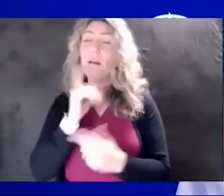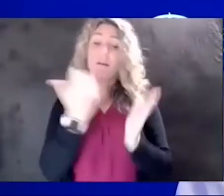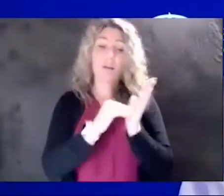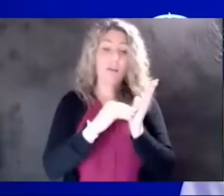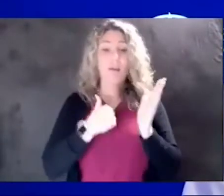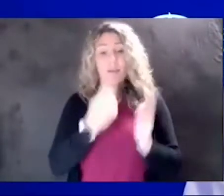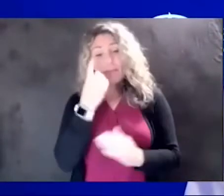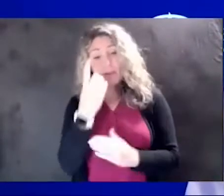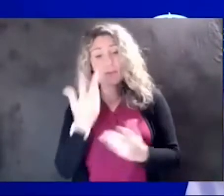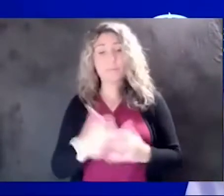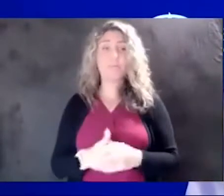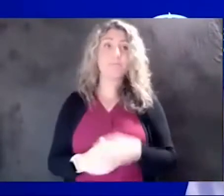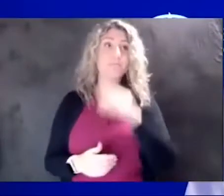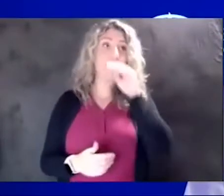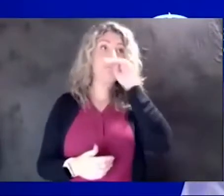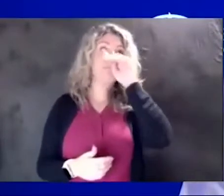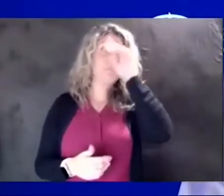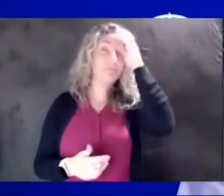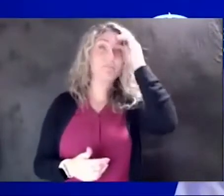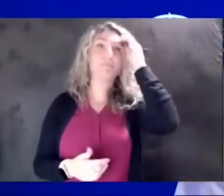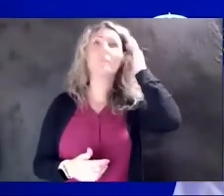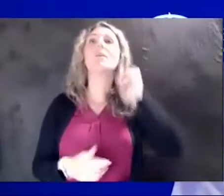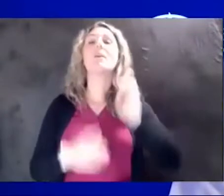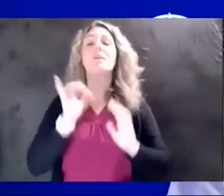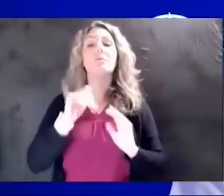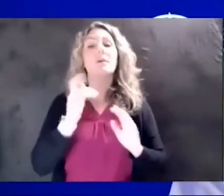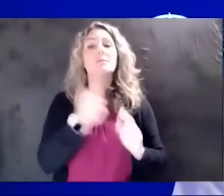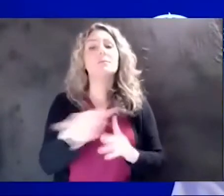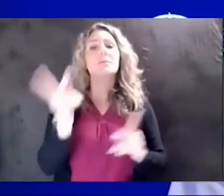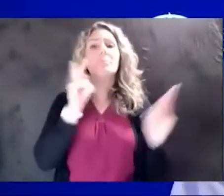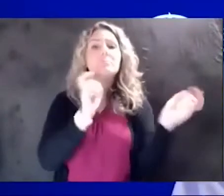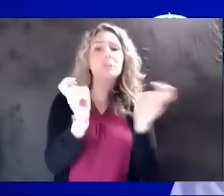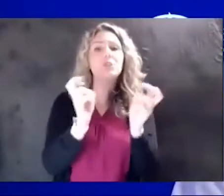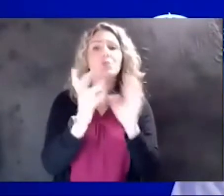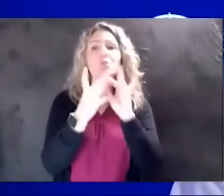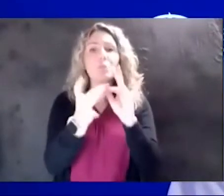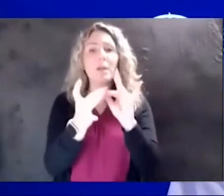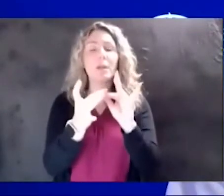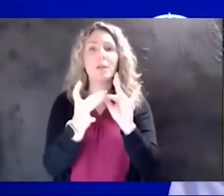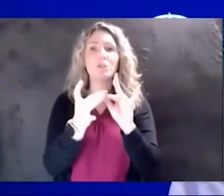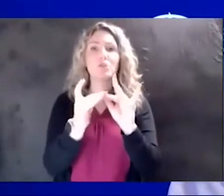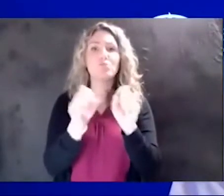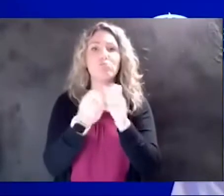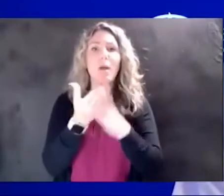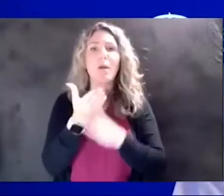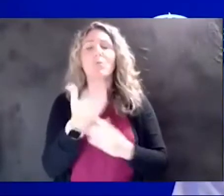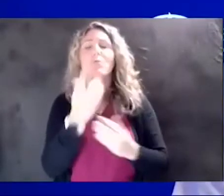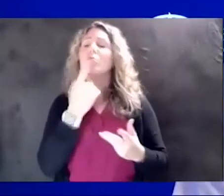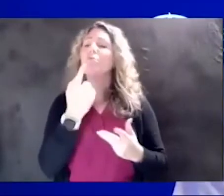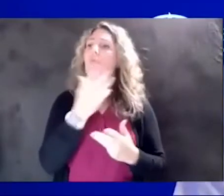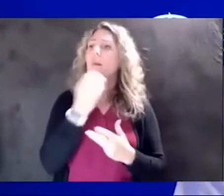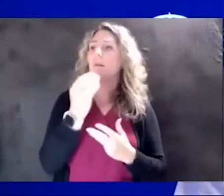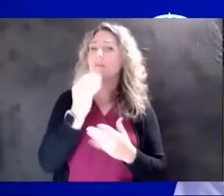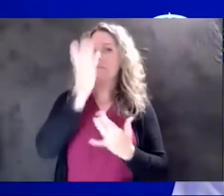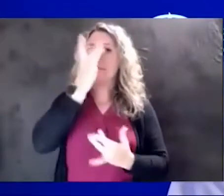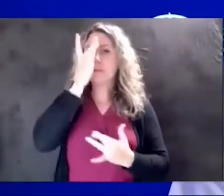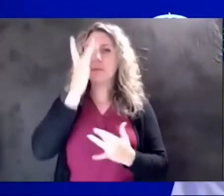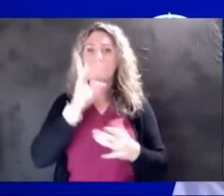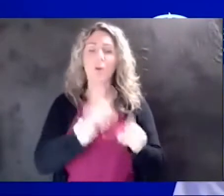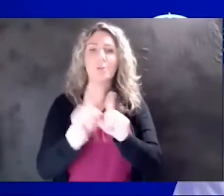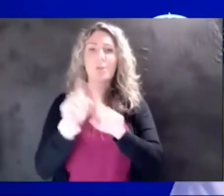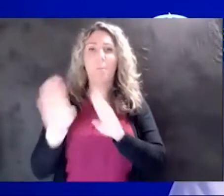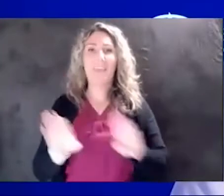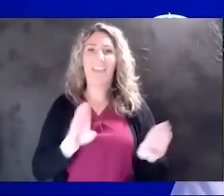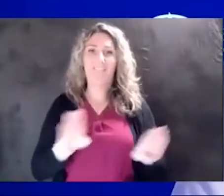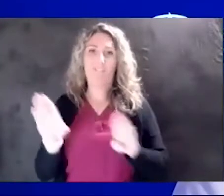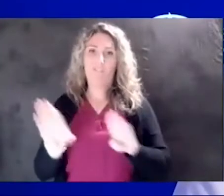as this is some issues about breakthrough and the disease, we also have to remember this is about behavior as well now, because